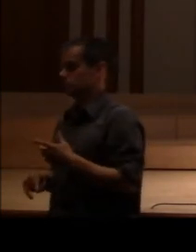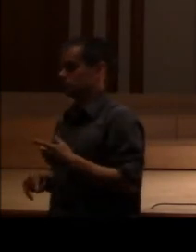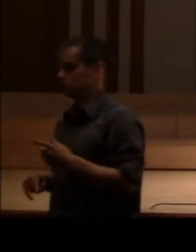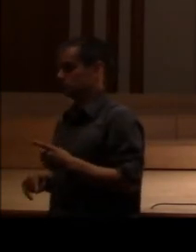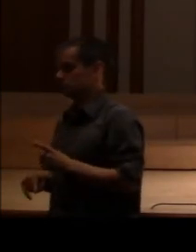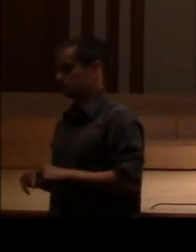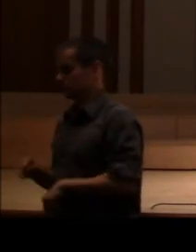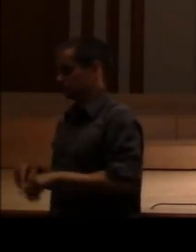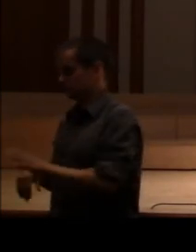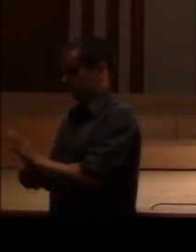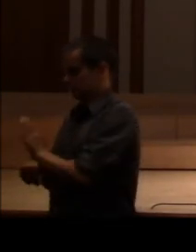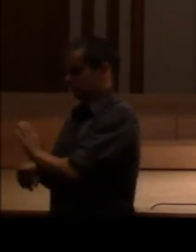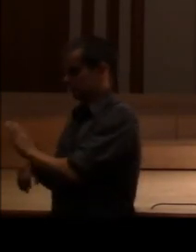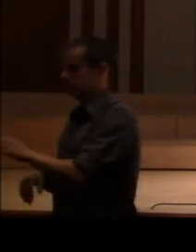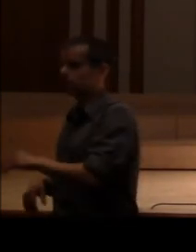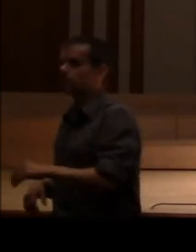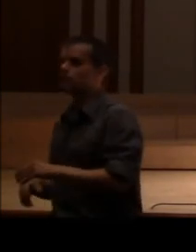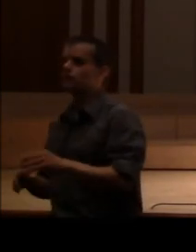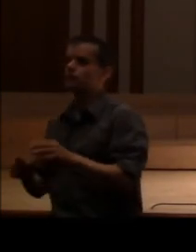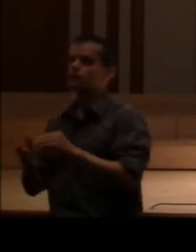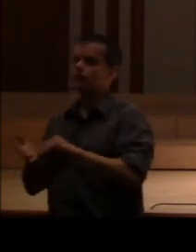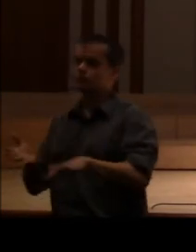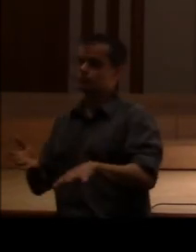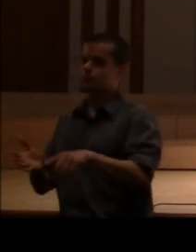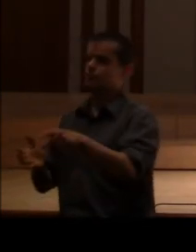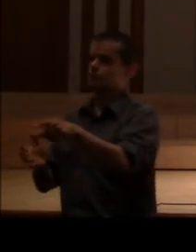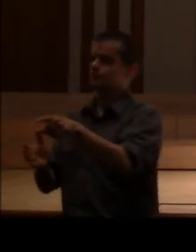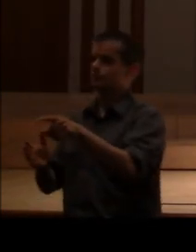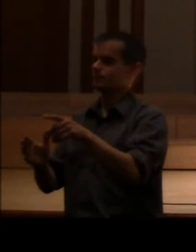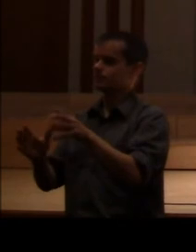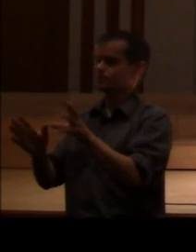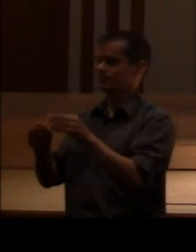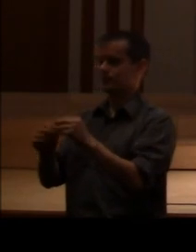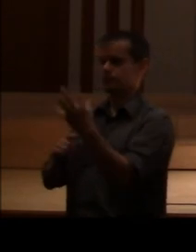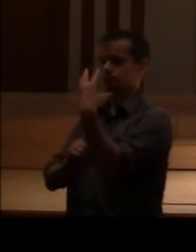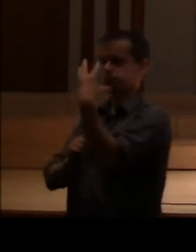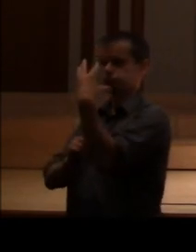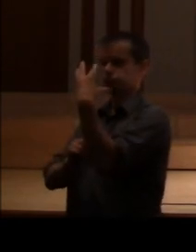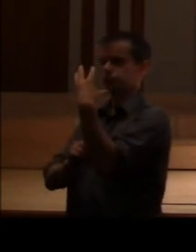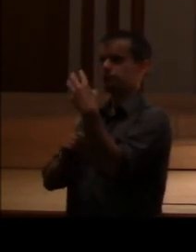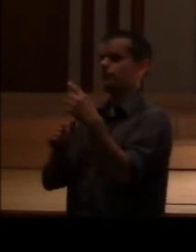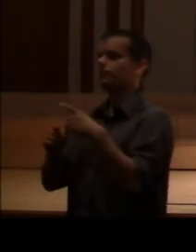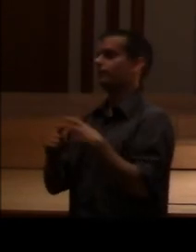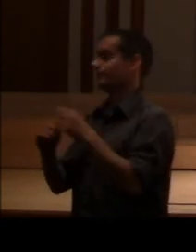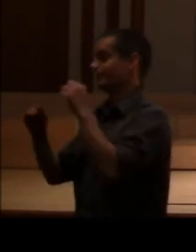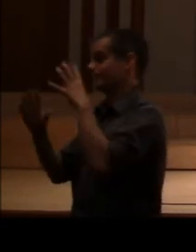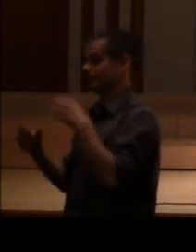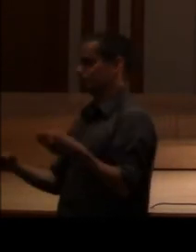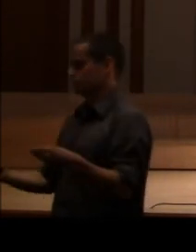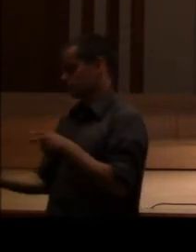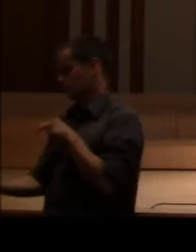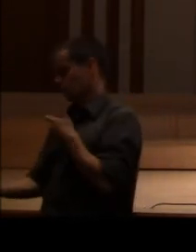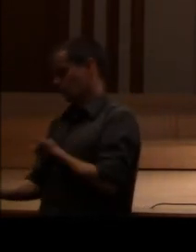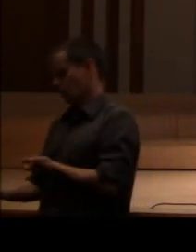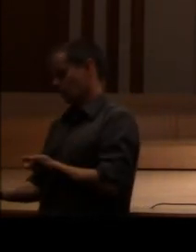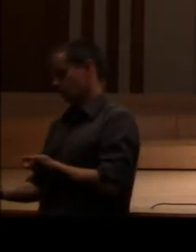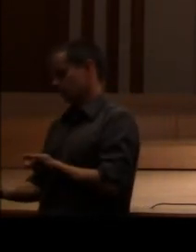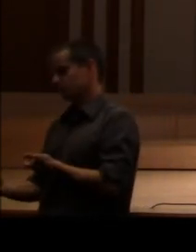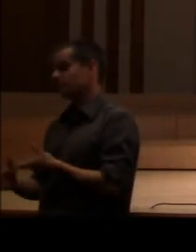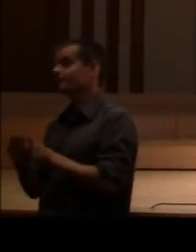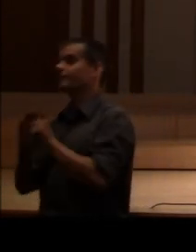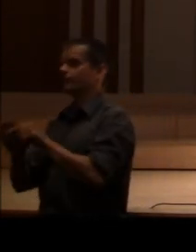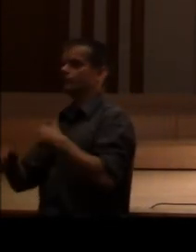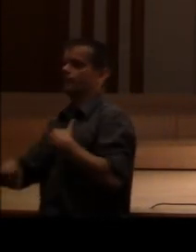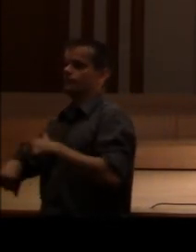iPad, and then the teacher can later watch what the student did, and then they can confer about it the next day. So using that video to make sure the